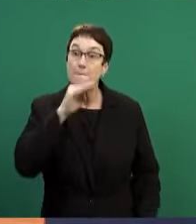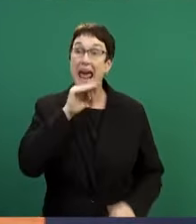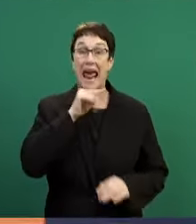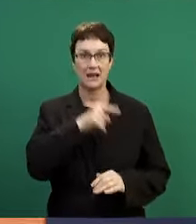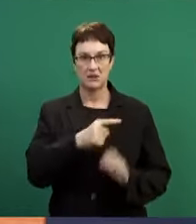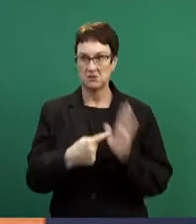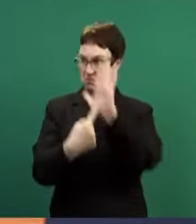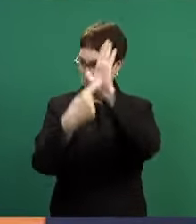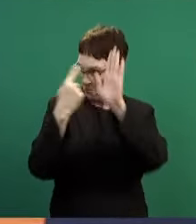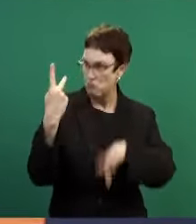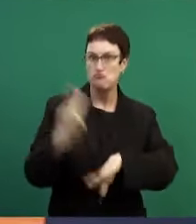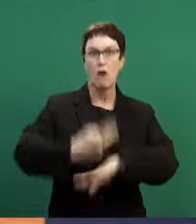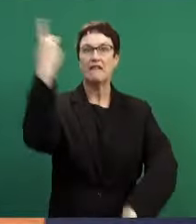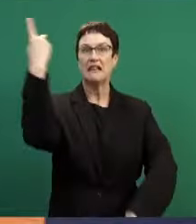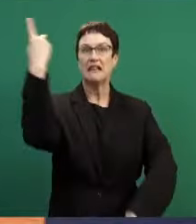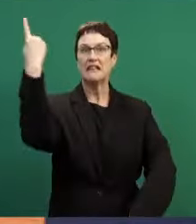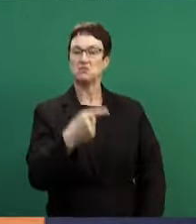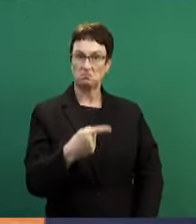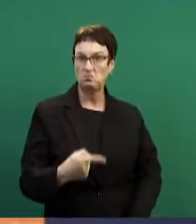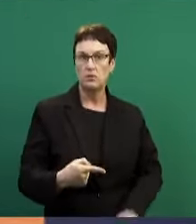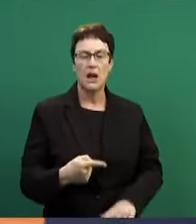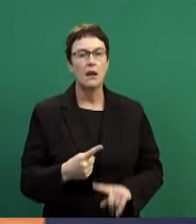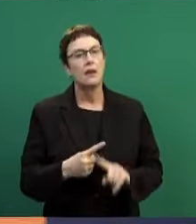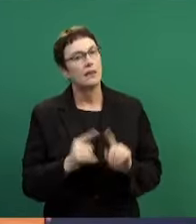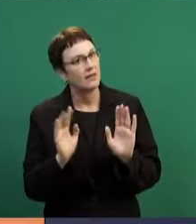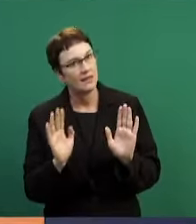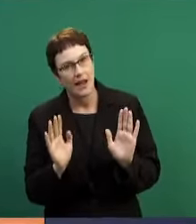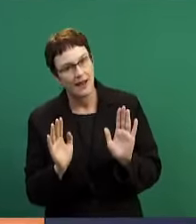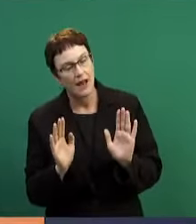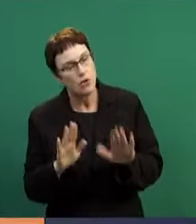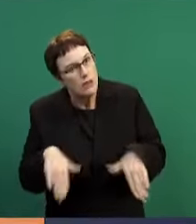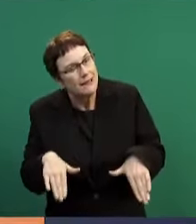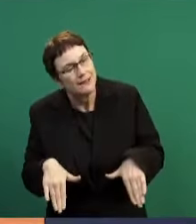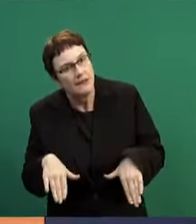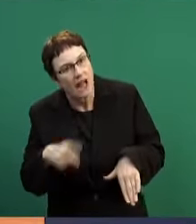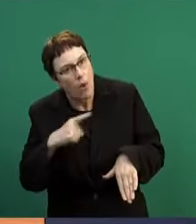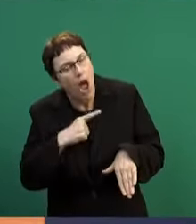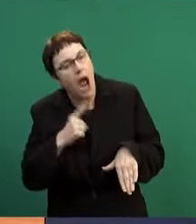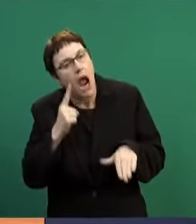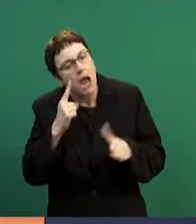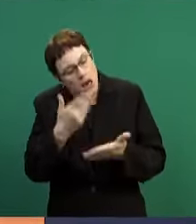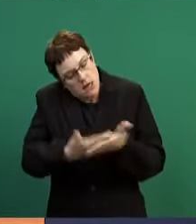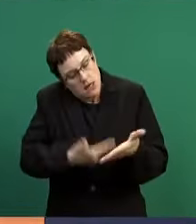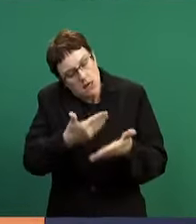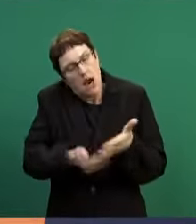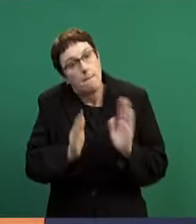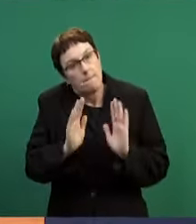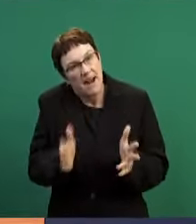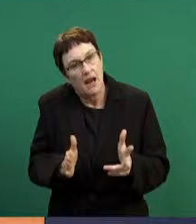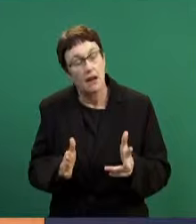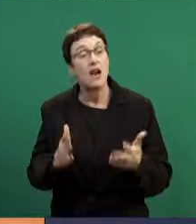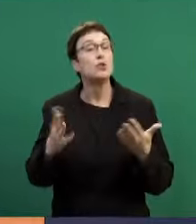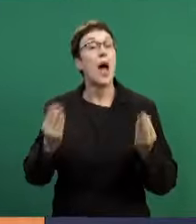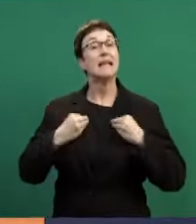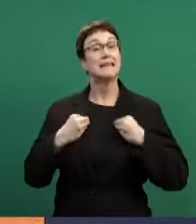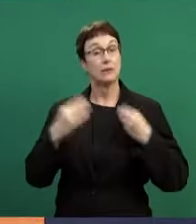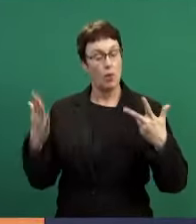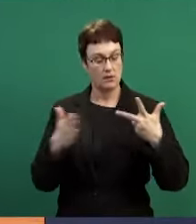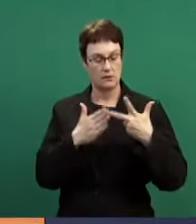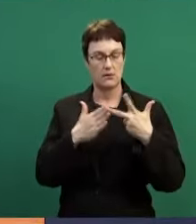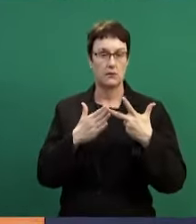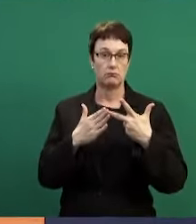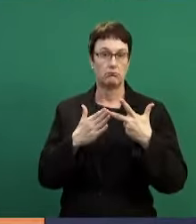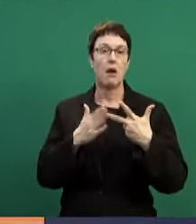So, what are the assets there? Well, it's foreign exchange, and it's